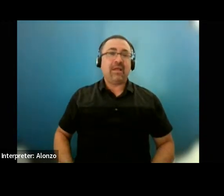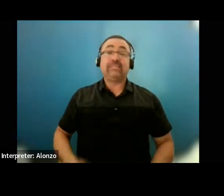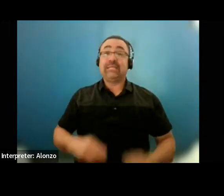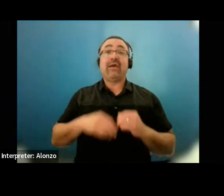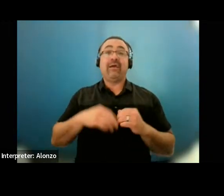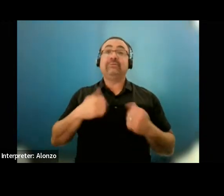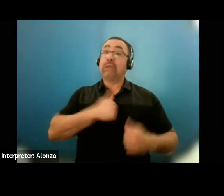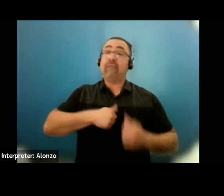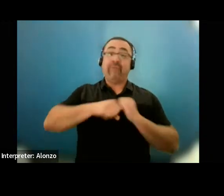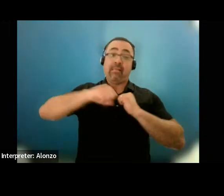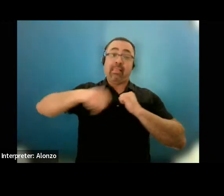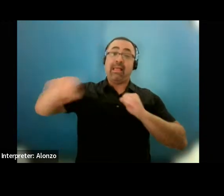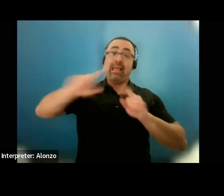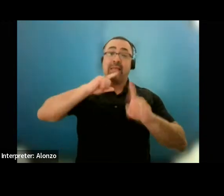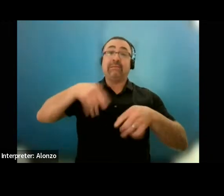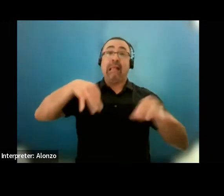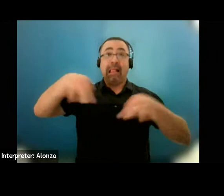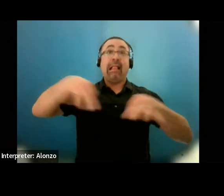long answer.